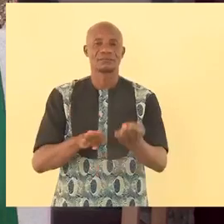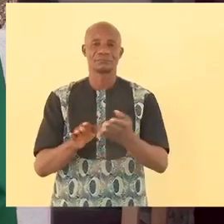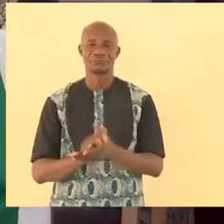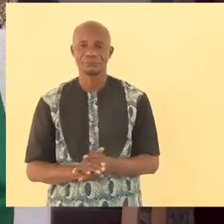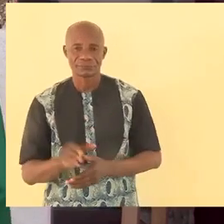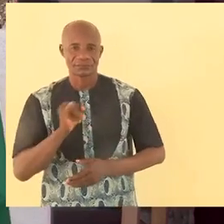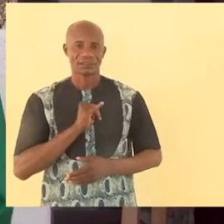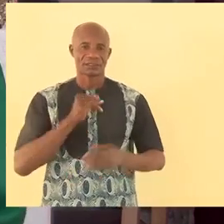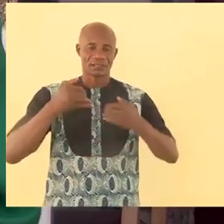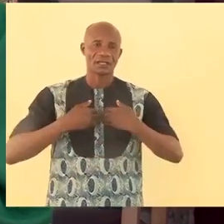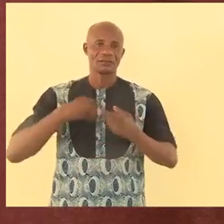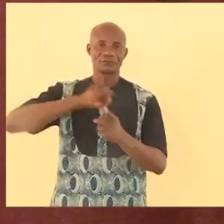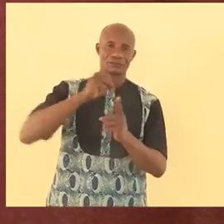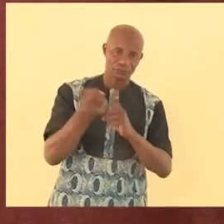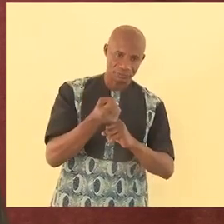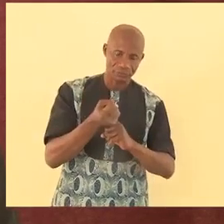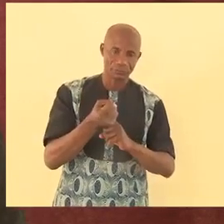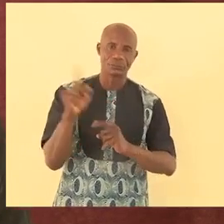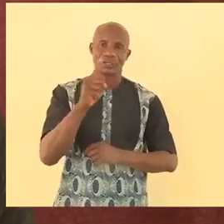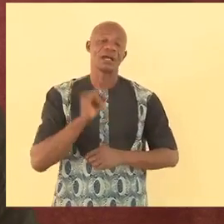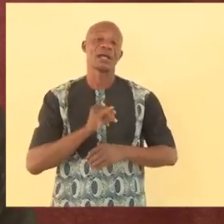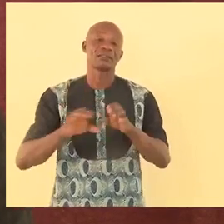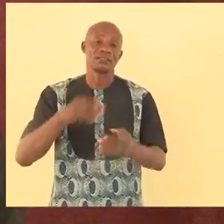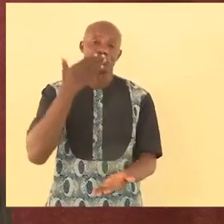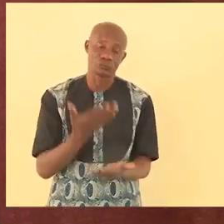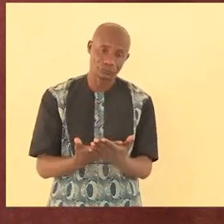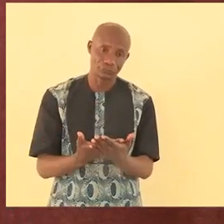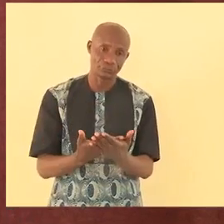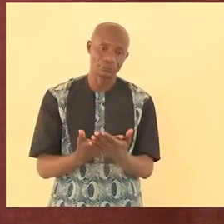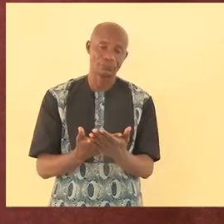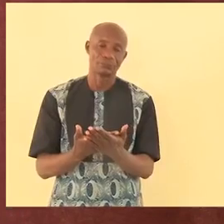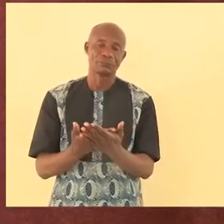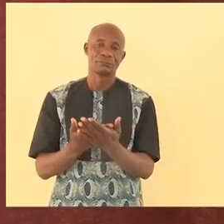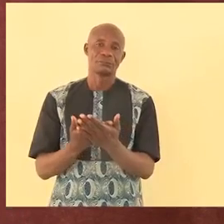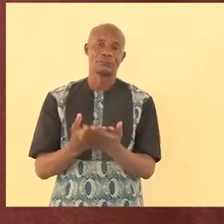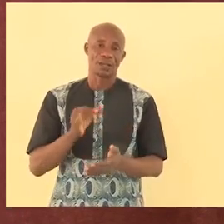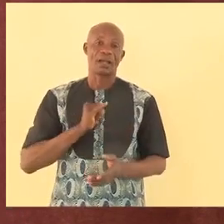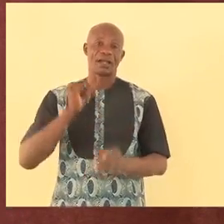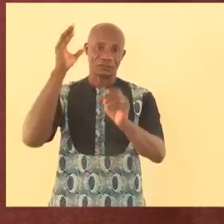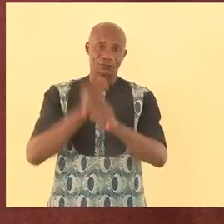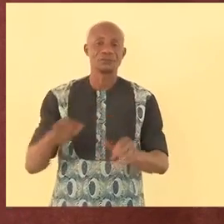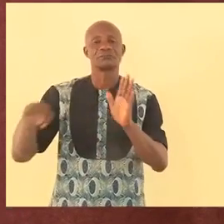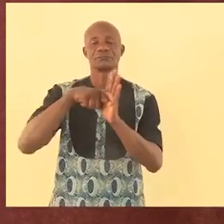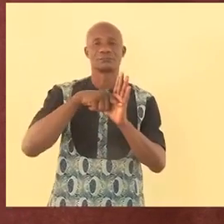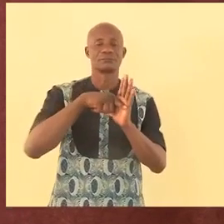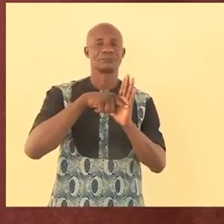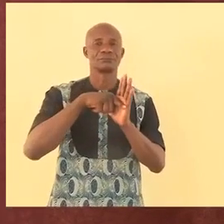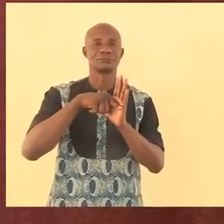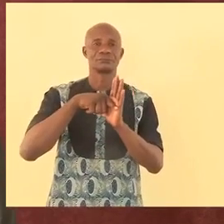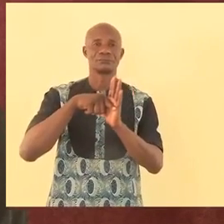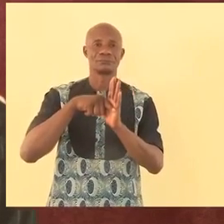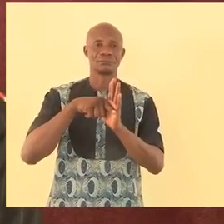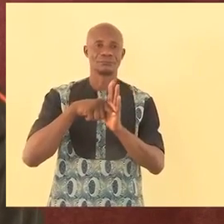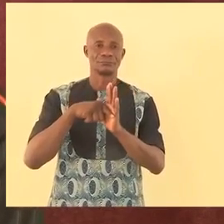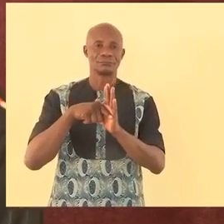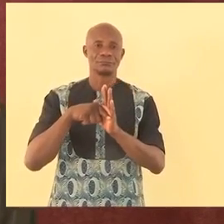Well, I've had situations where I did good, like you said, and I got the negative in